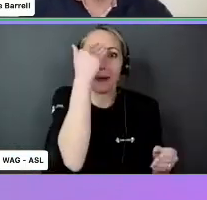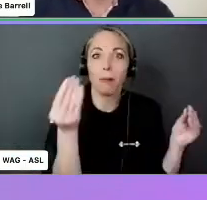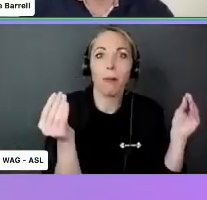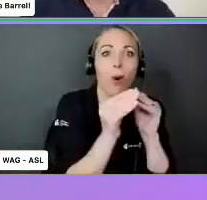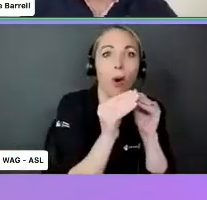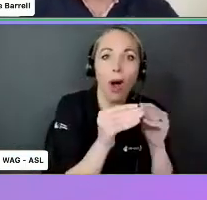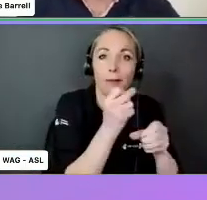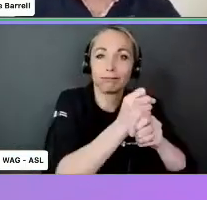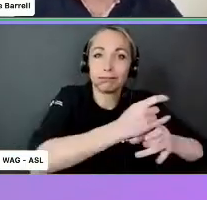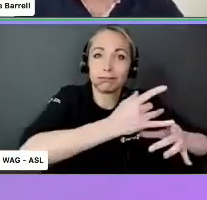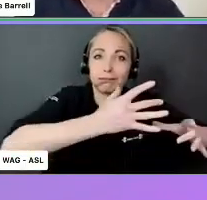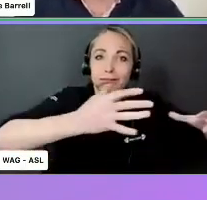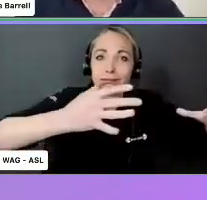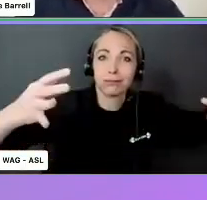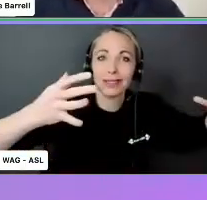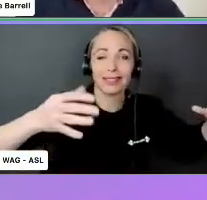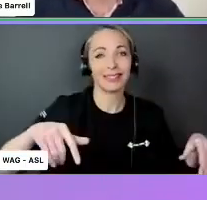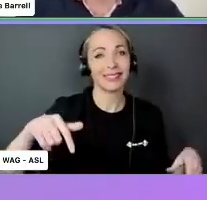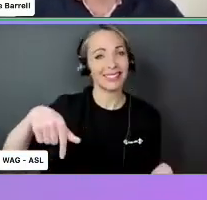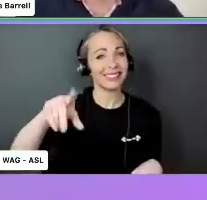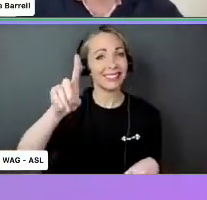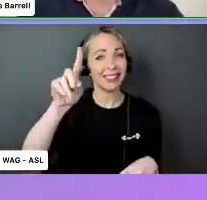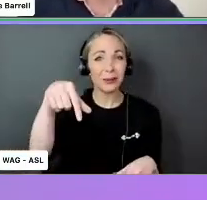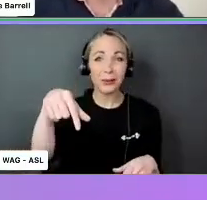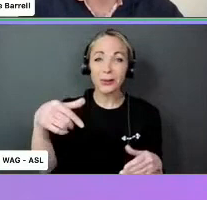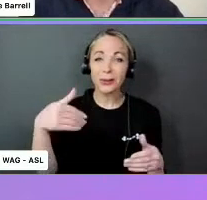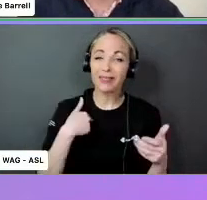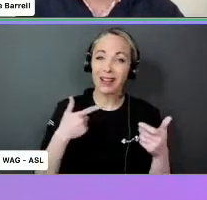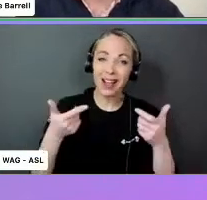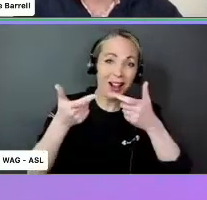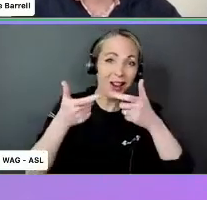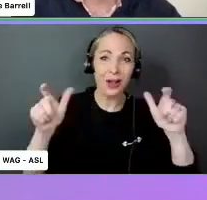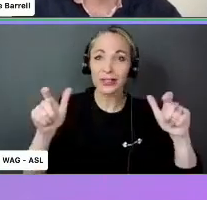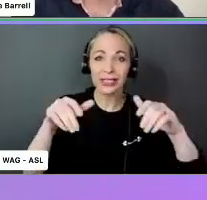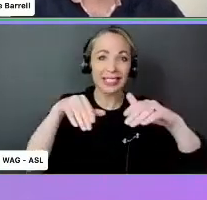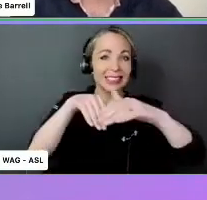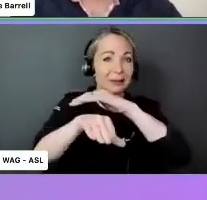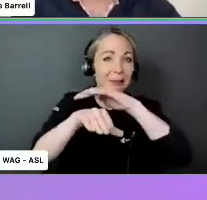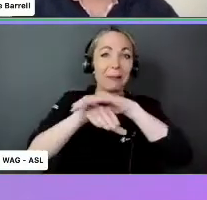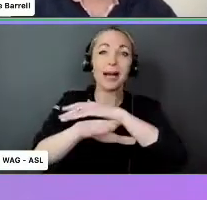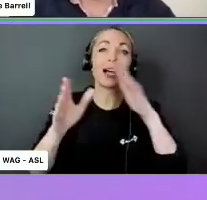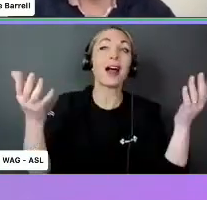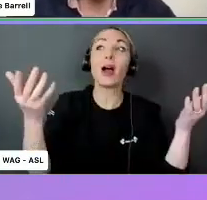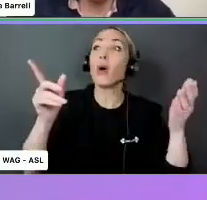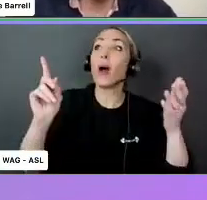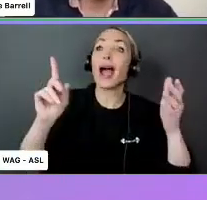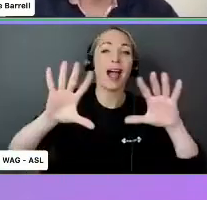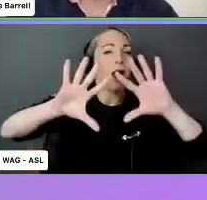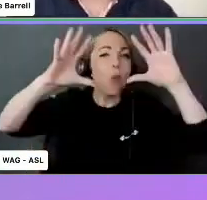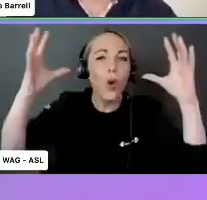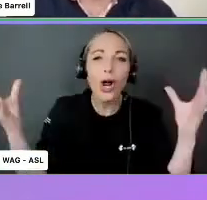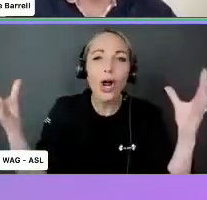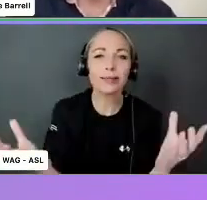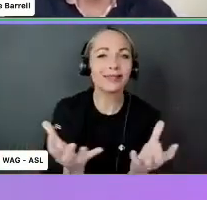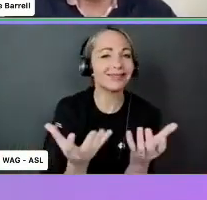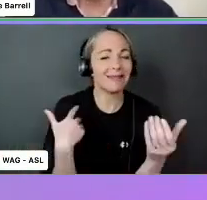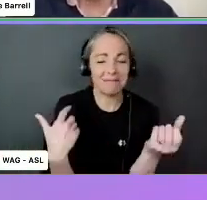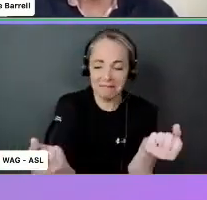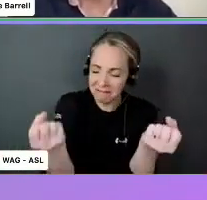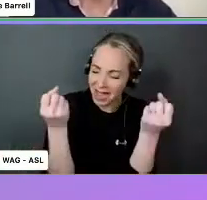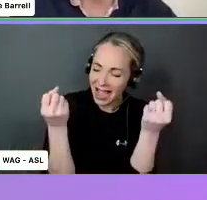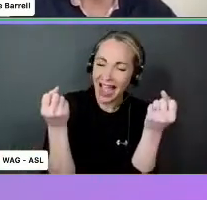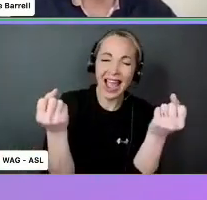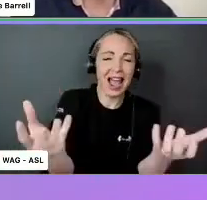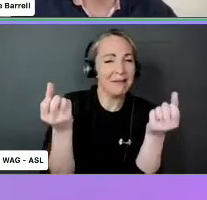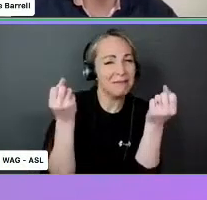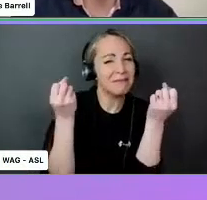the largest accessibility machine learning data set in the world. We have at our disposal several hundreds of thousands of